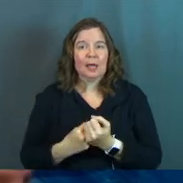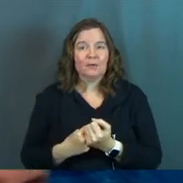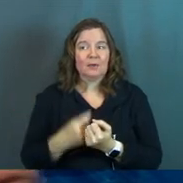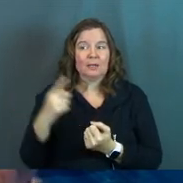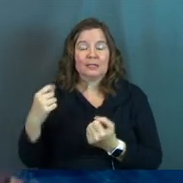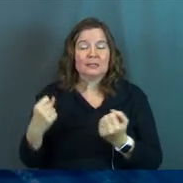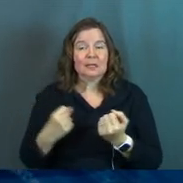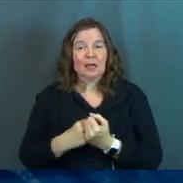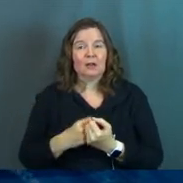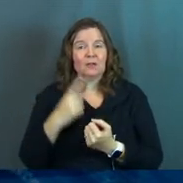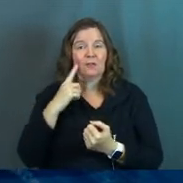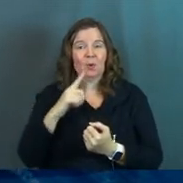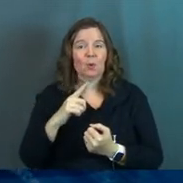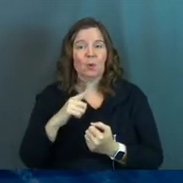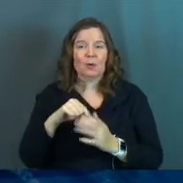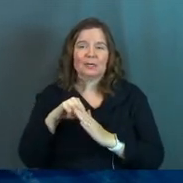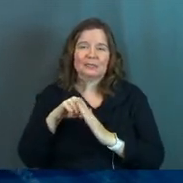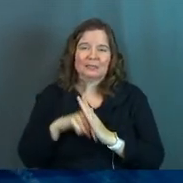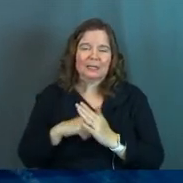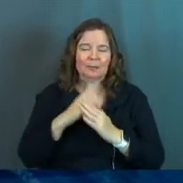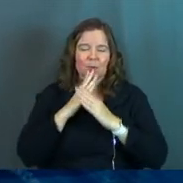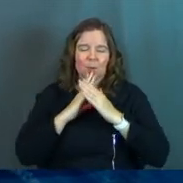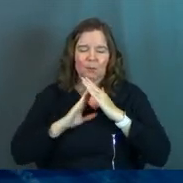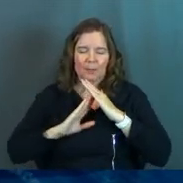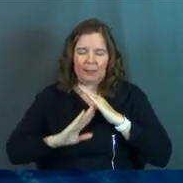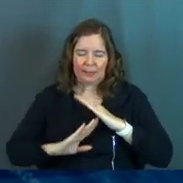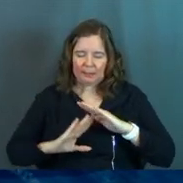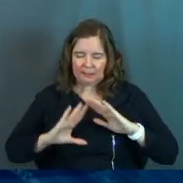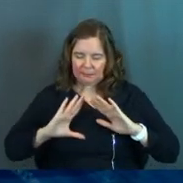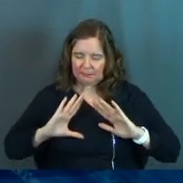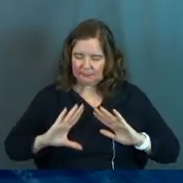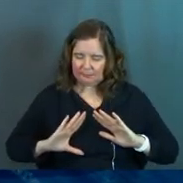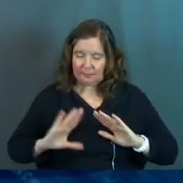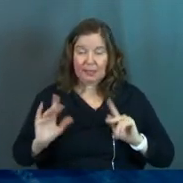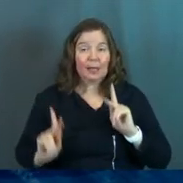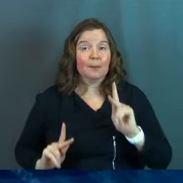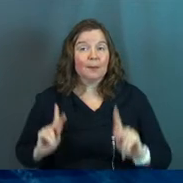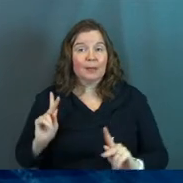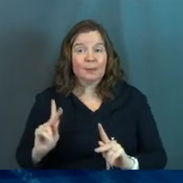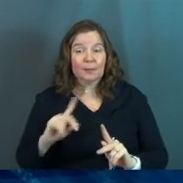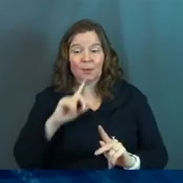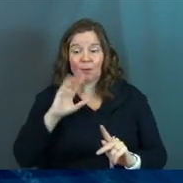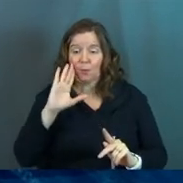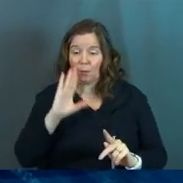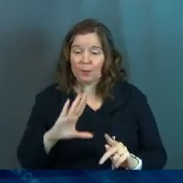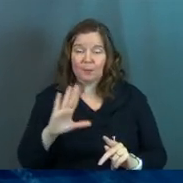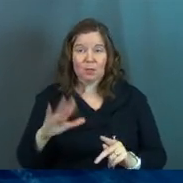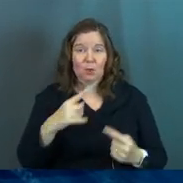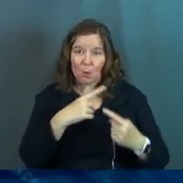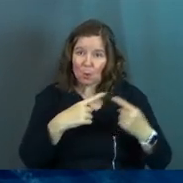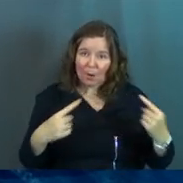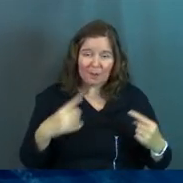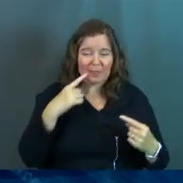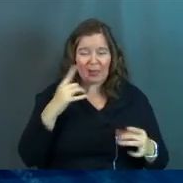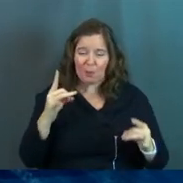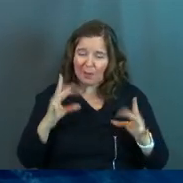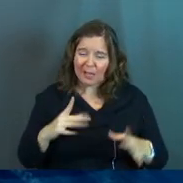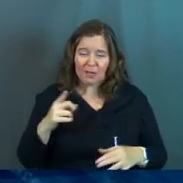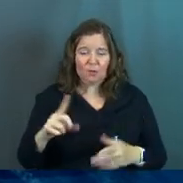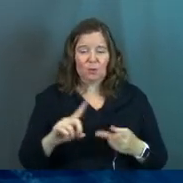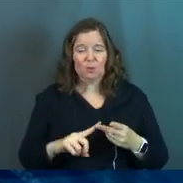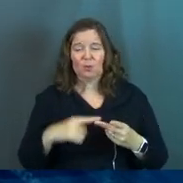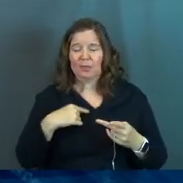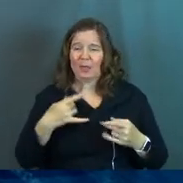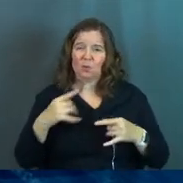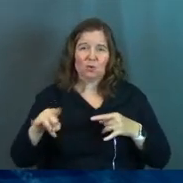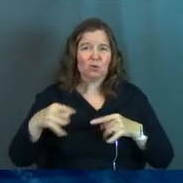for? He's advocating for deep humility in us. He's like, people are going to be your enemies. They're going to hate you. They're